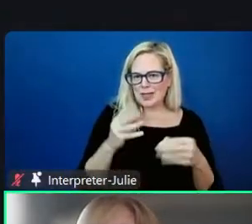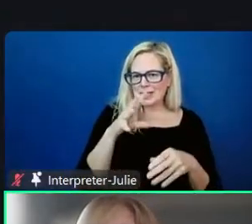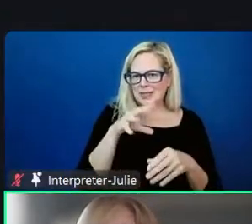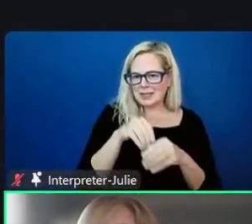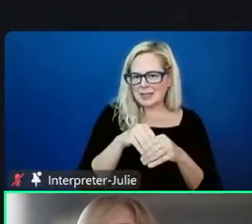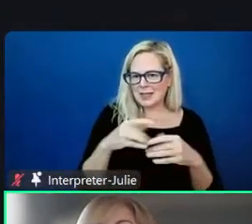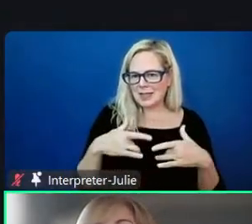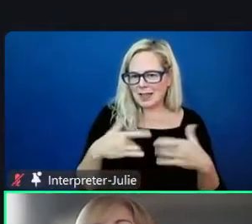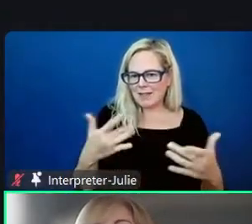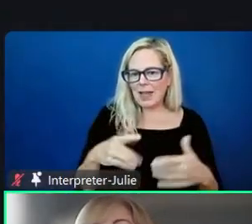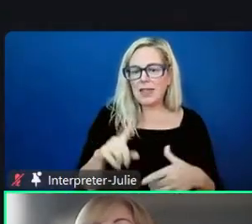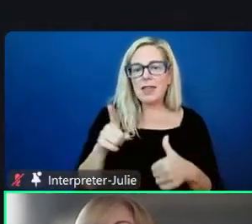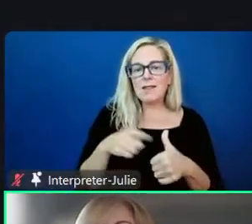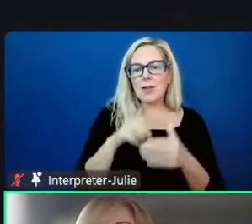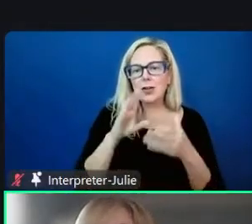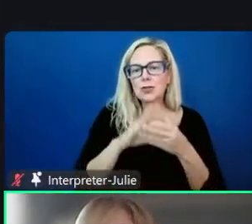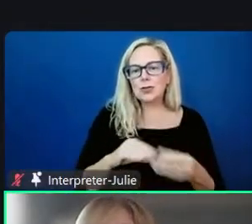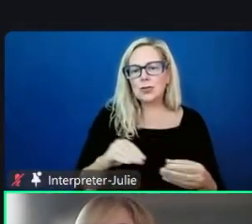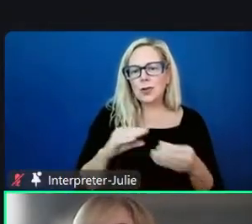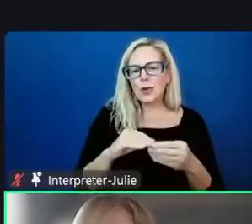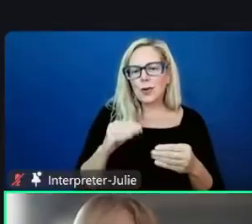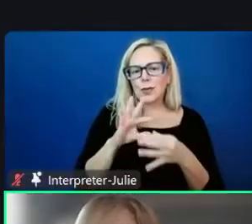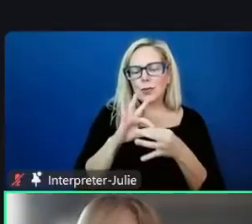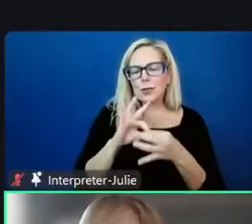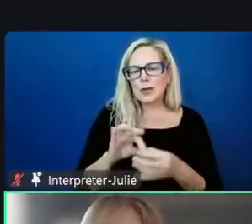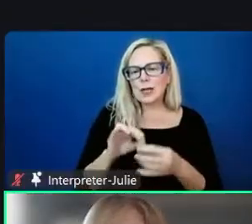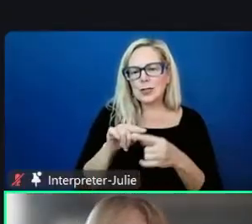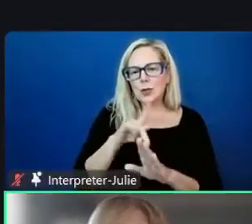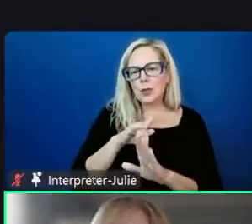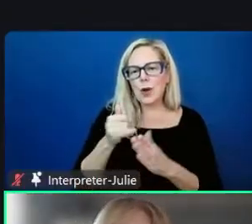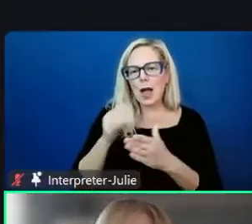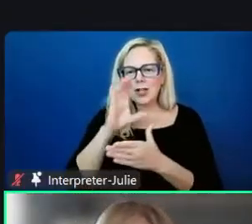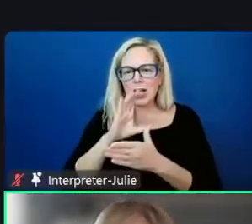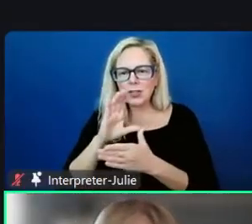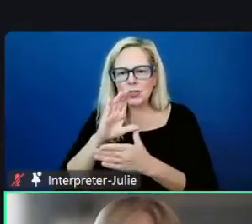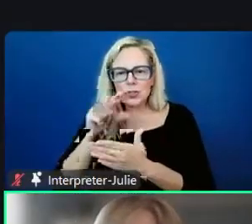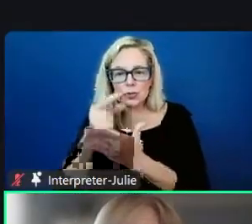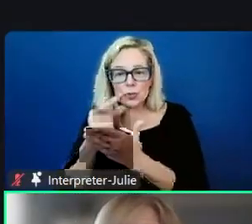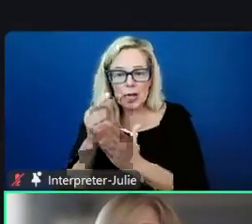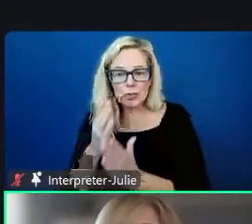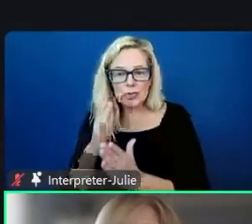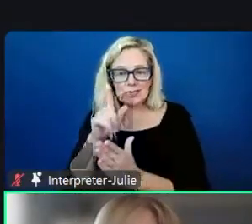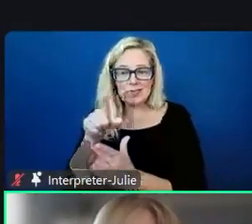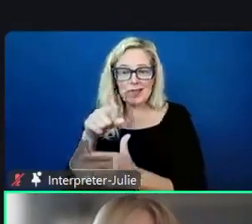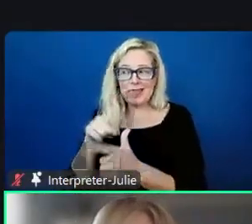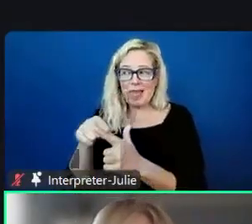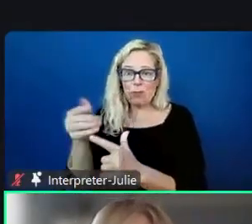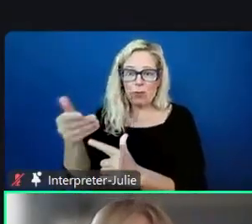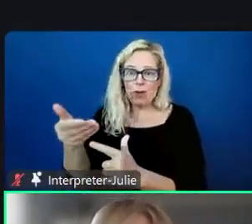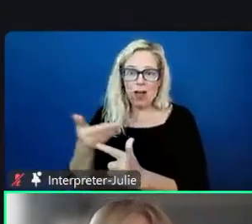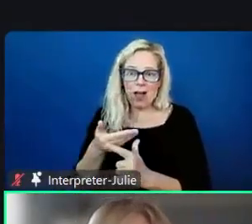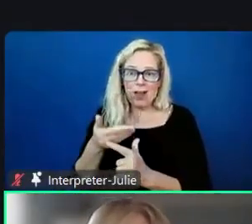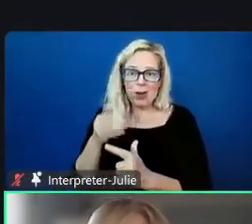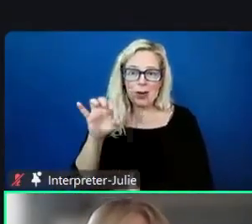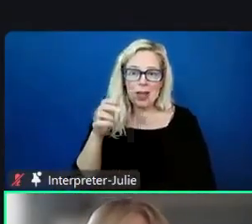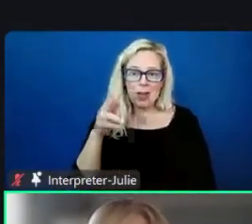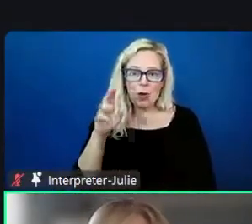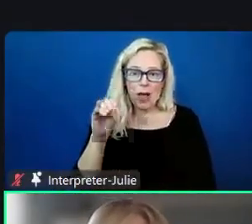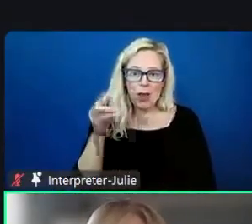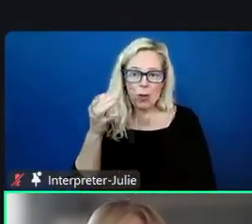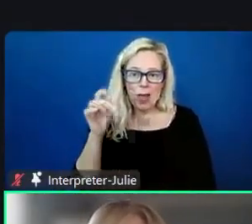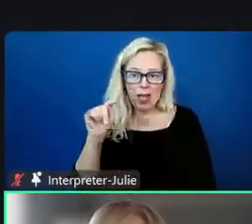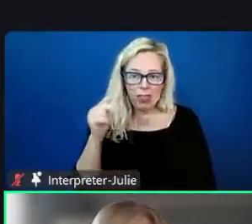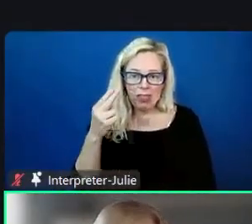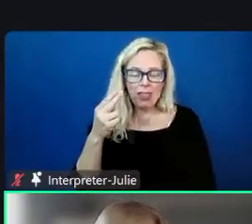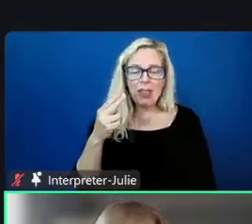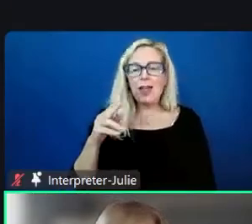story was on our Project Search graduates who then got hired on at Ohio Health. Project